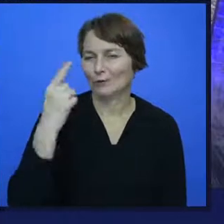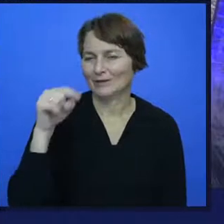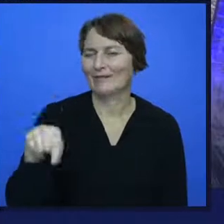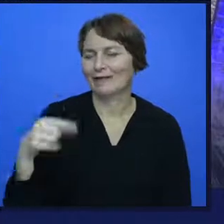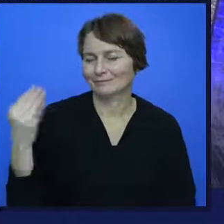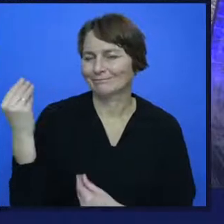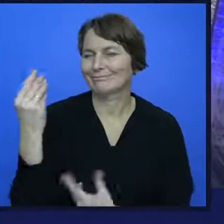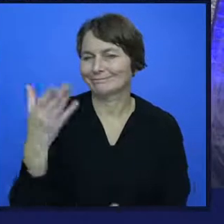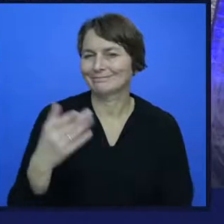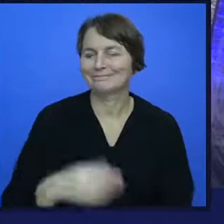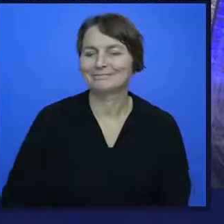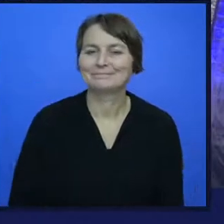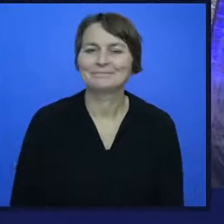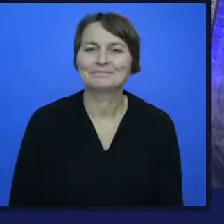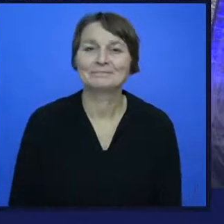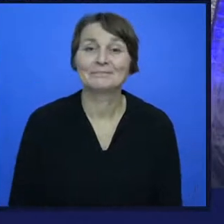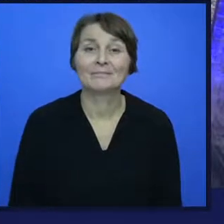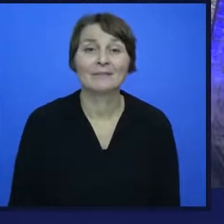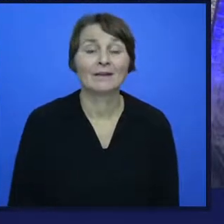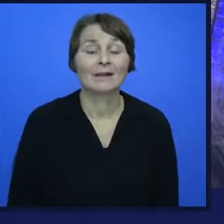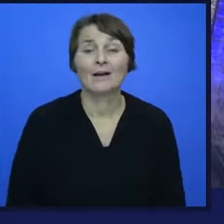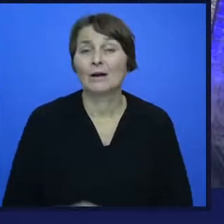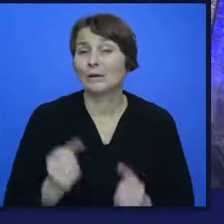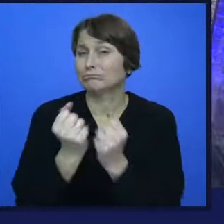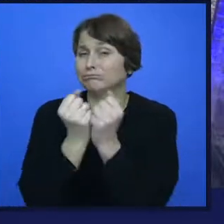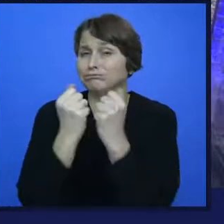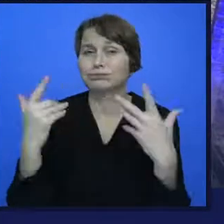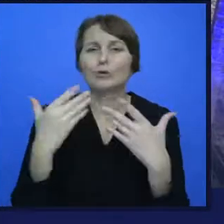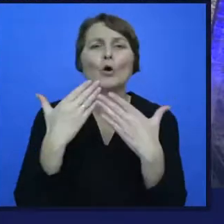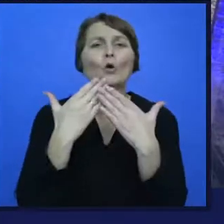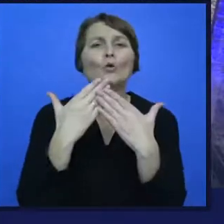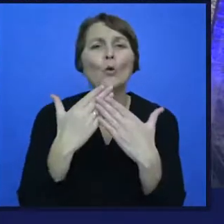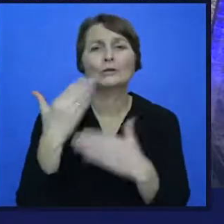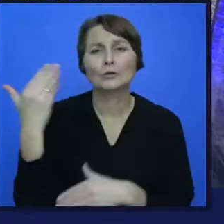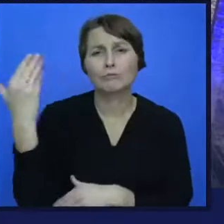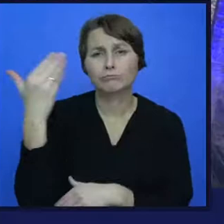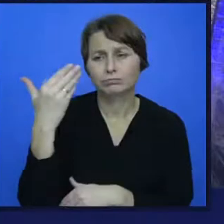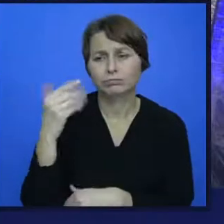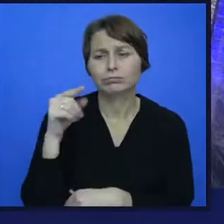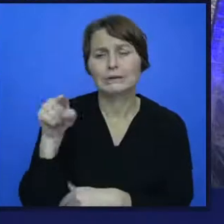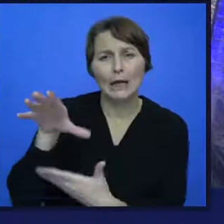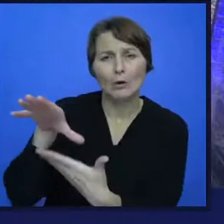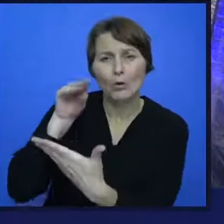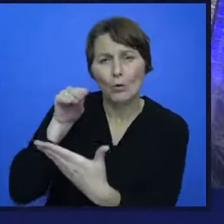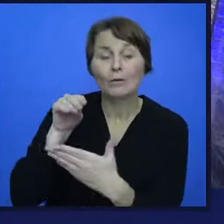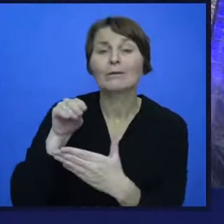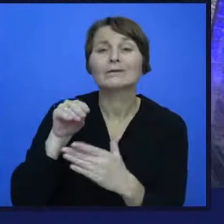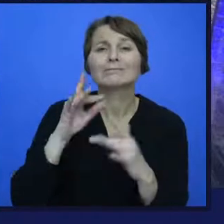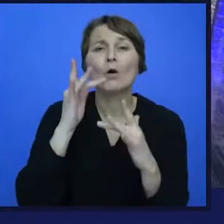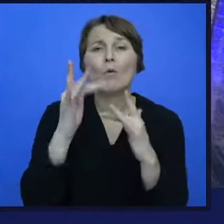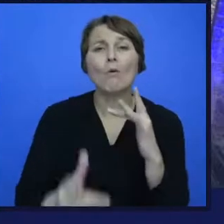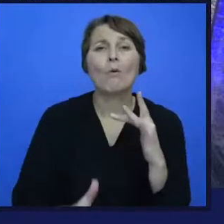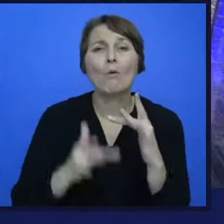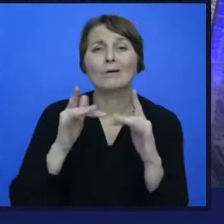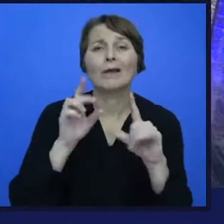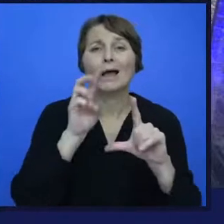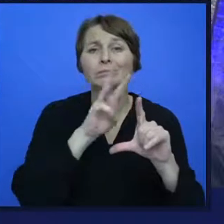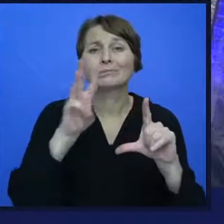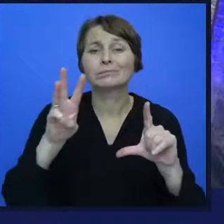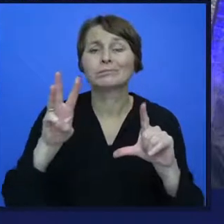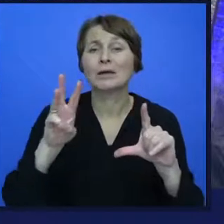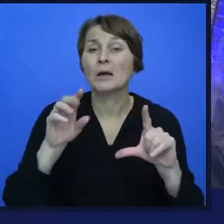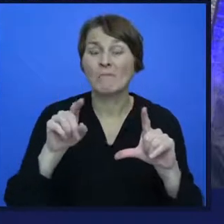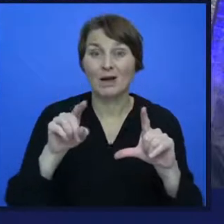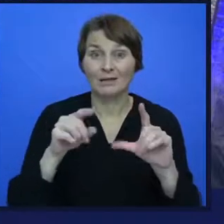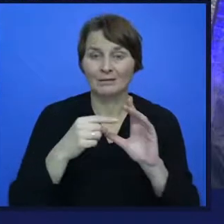There's tons of courses that you can pay for online, which are pretty good, but actually YouTube is a great starting place. There's tons of